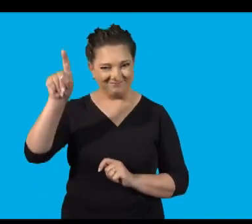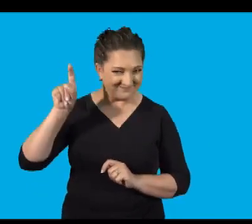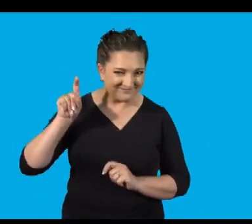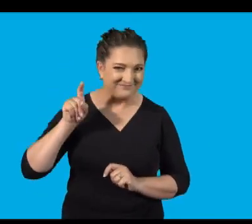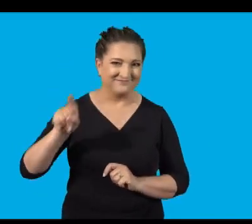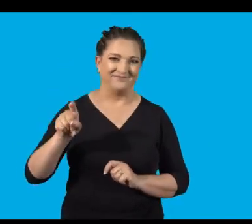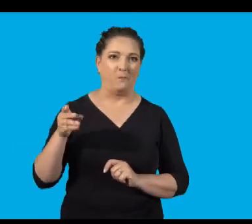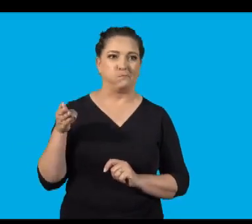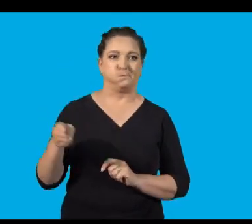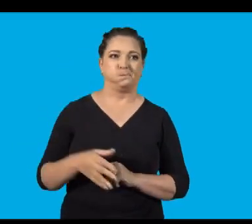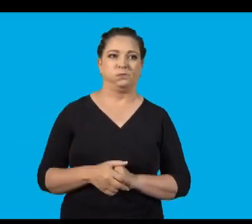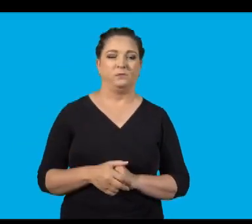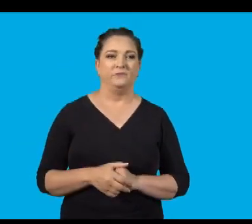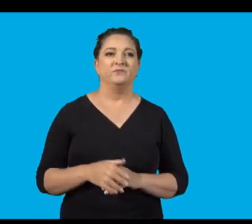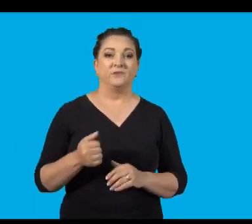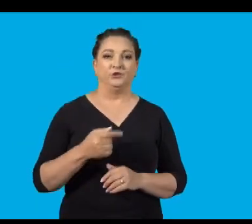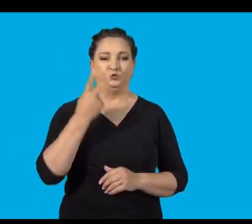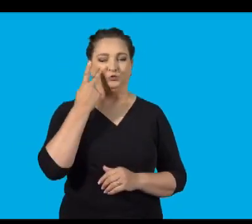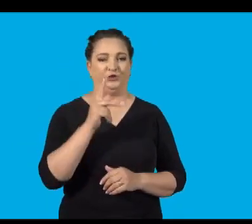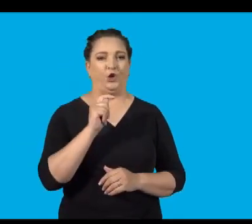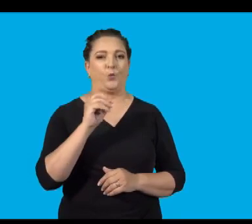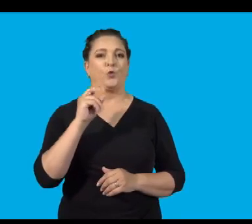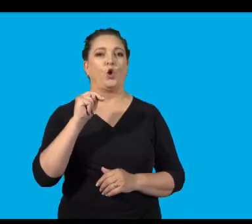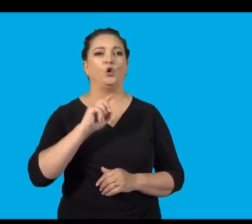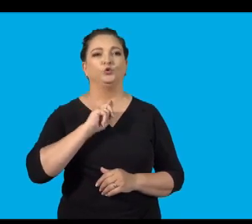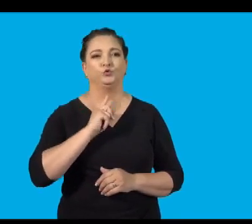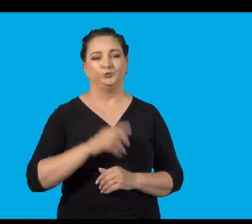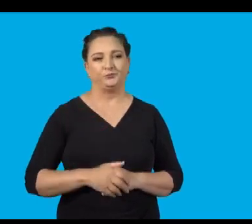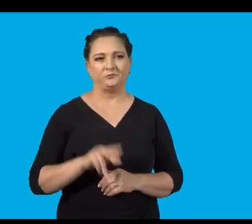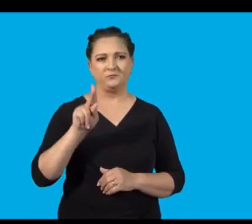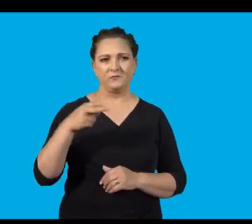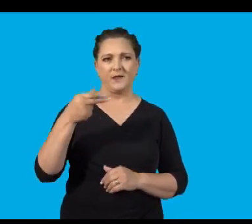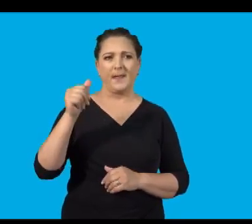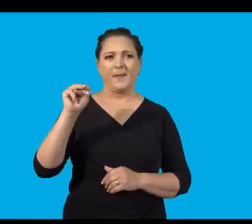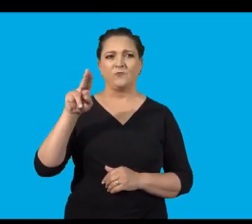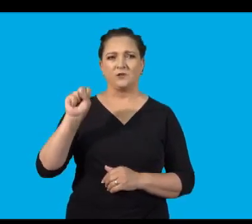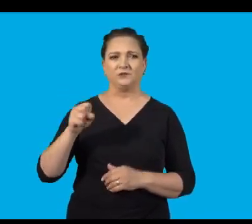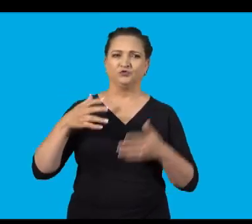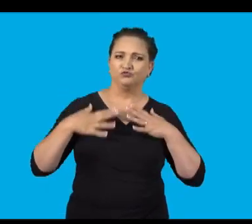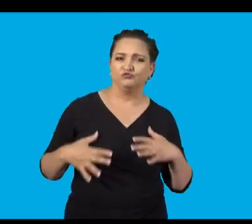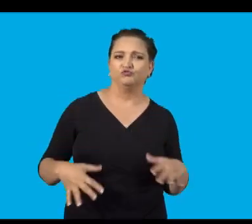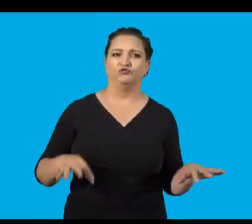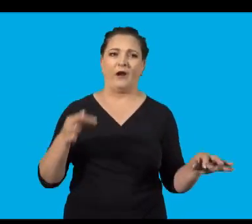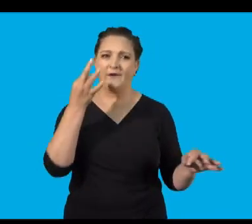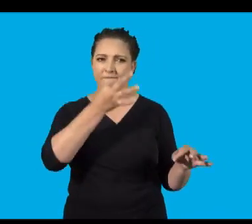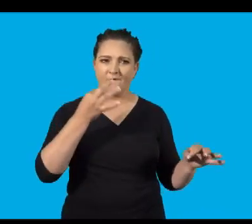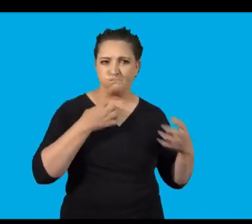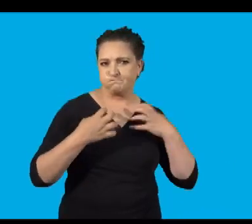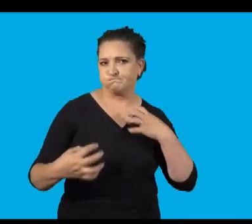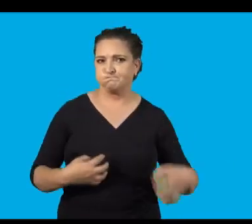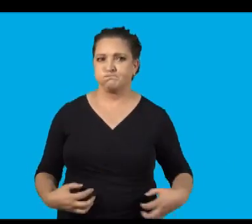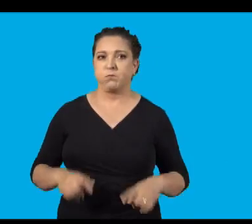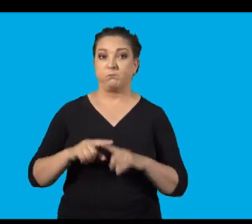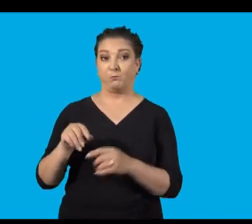the exclamation, all right, because you noted the tone. Kamu's dress is floral, but Bongi's dress is